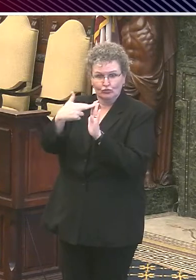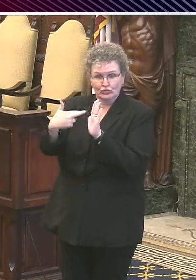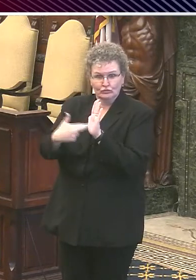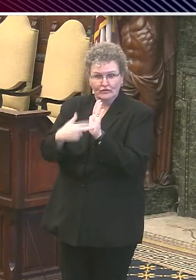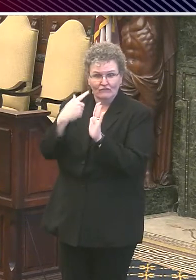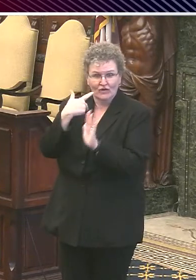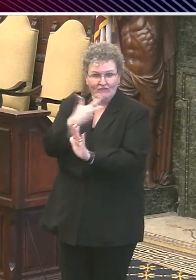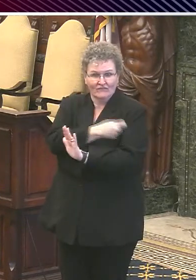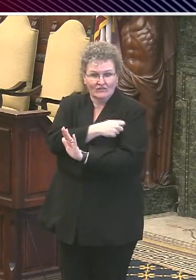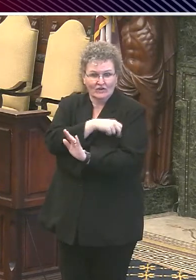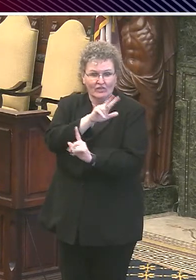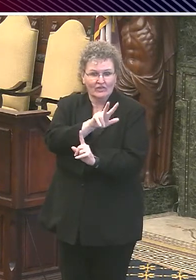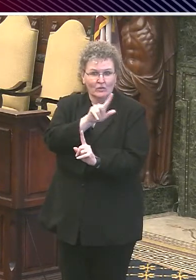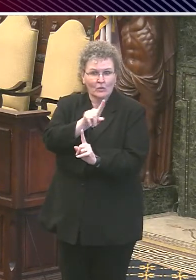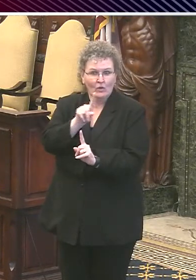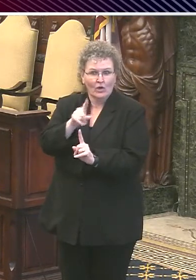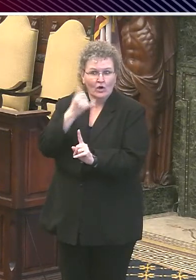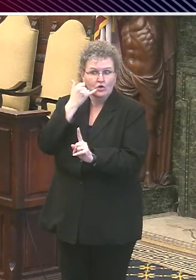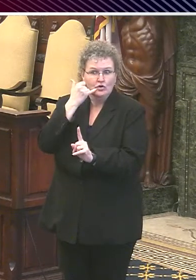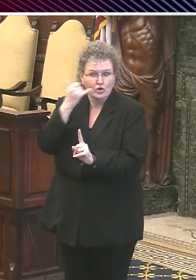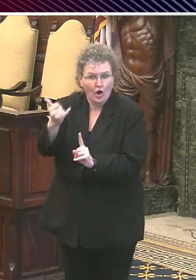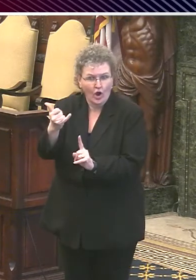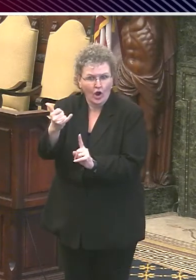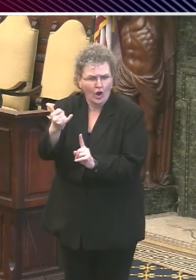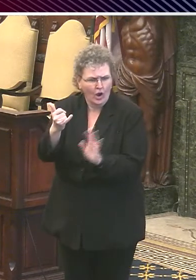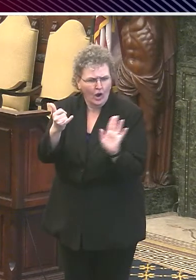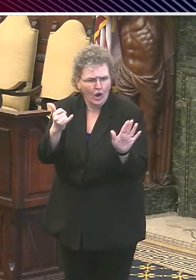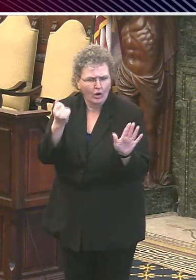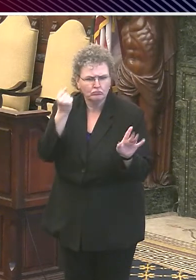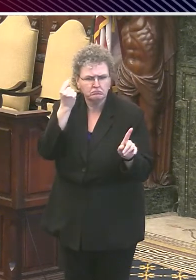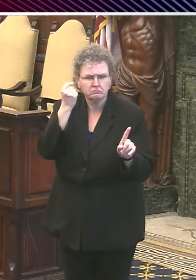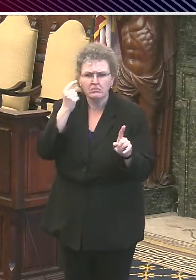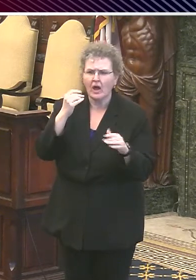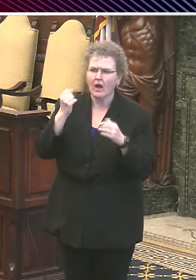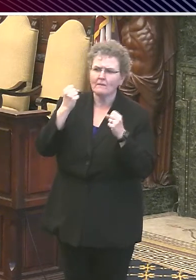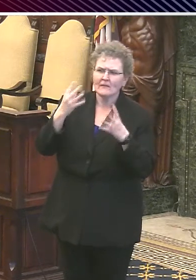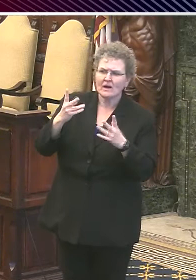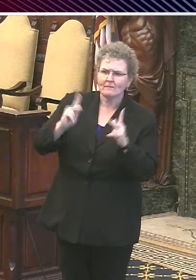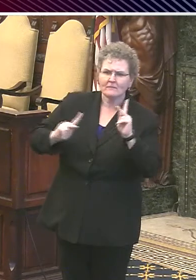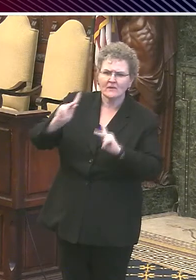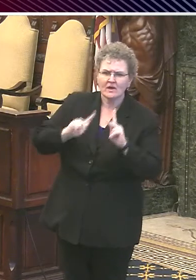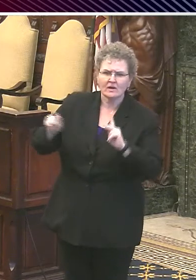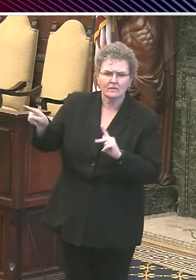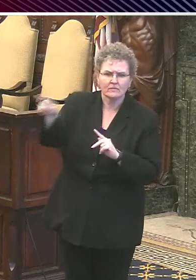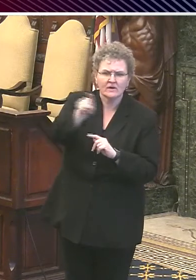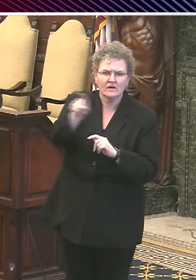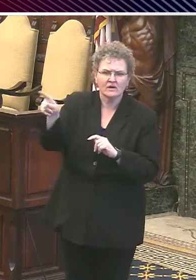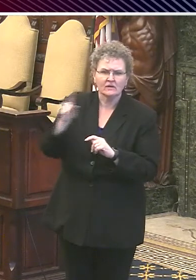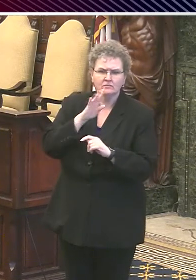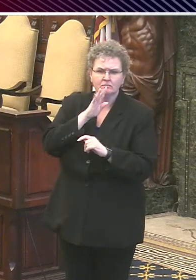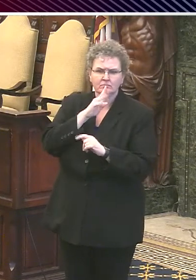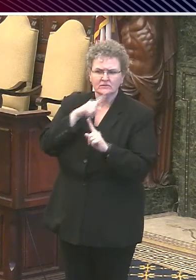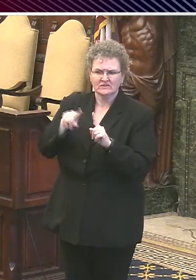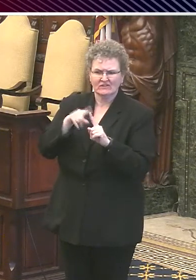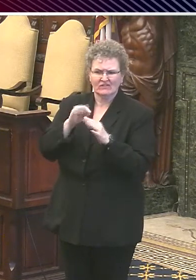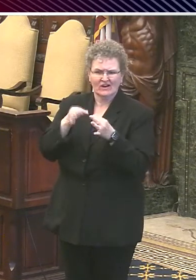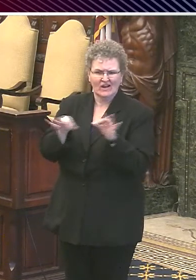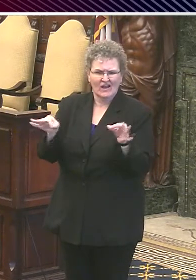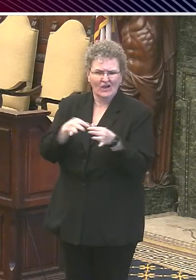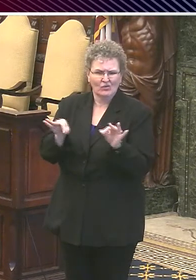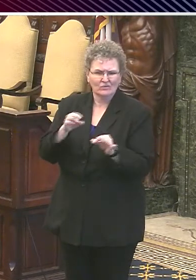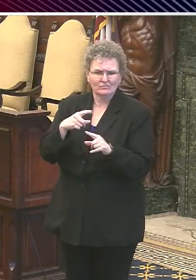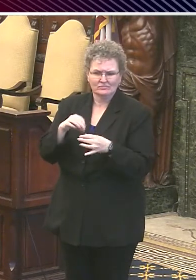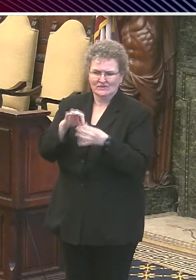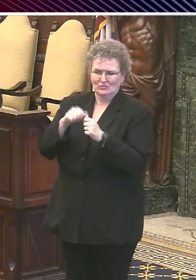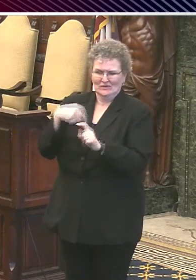311 call center. I had understood that they were hiring people, bilingual personnel, especially those that handle Spanish, to help